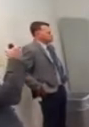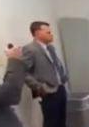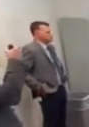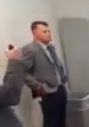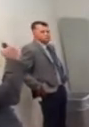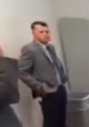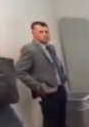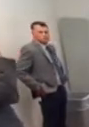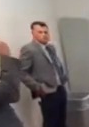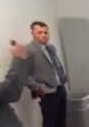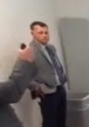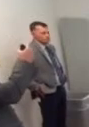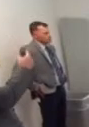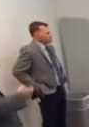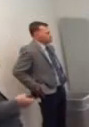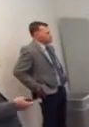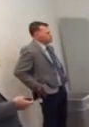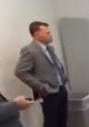bracelet